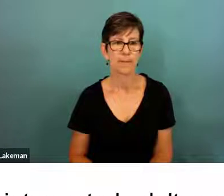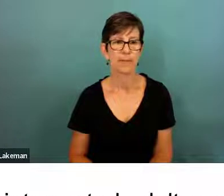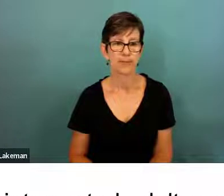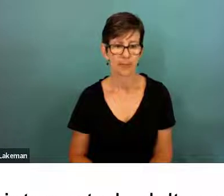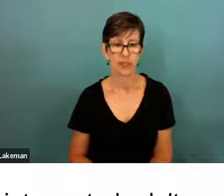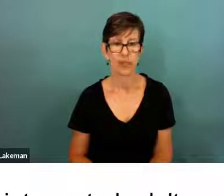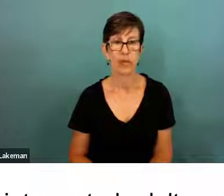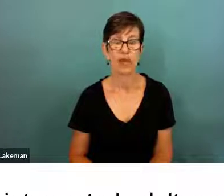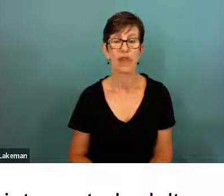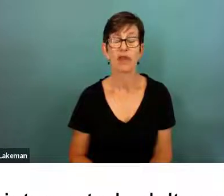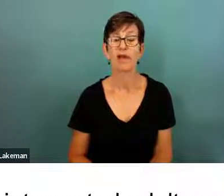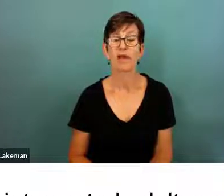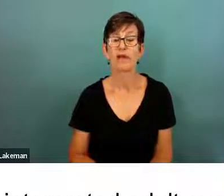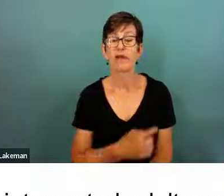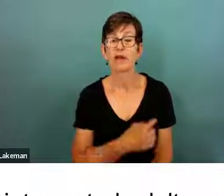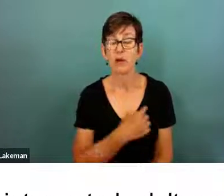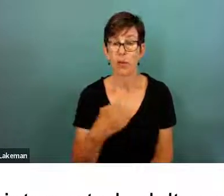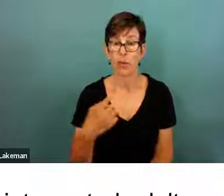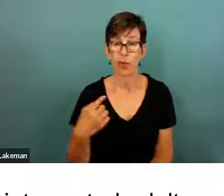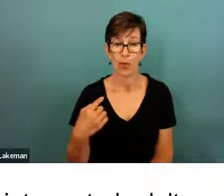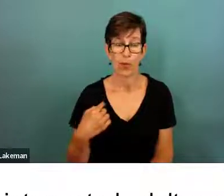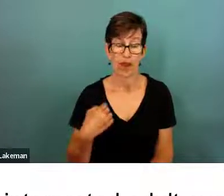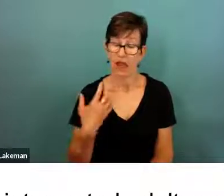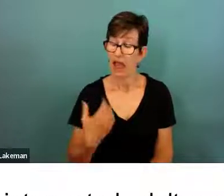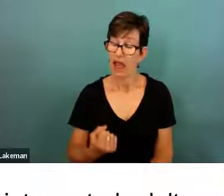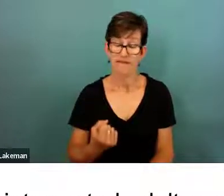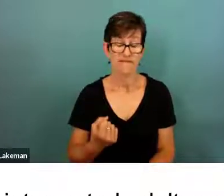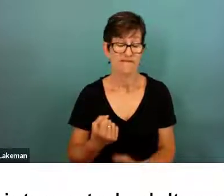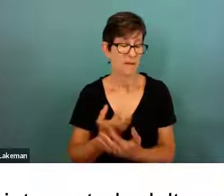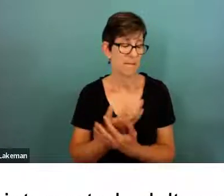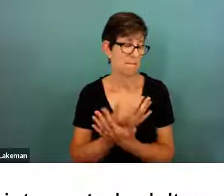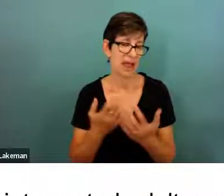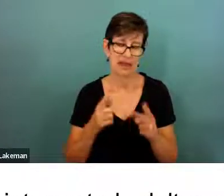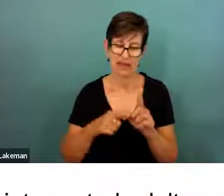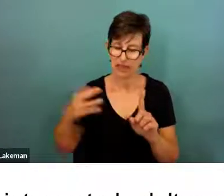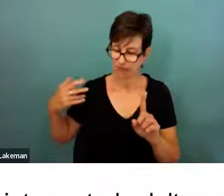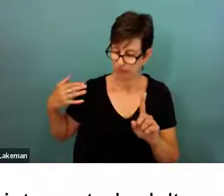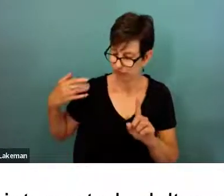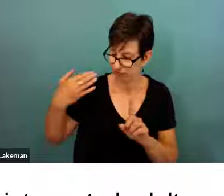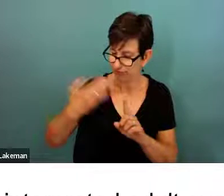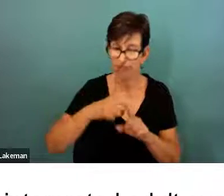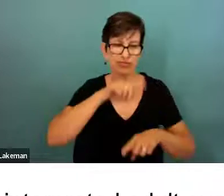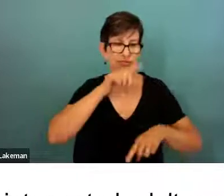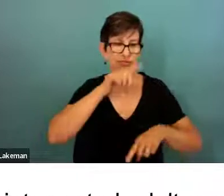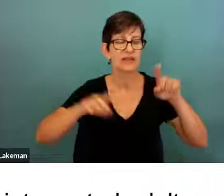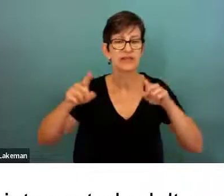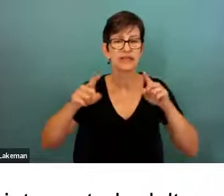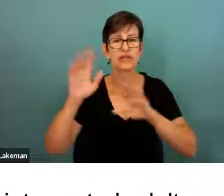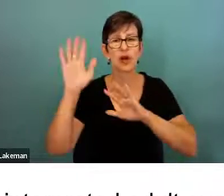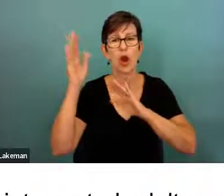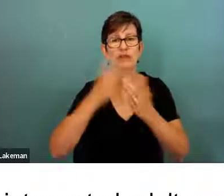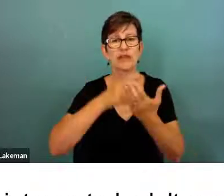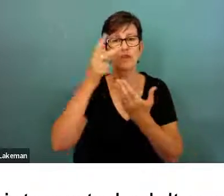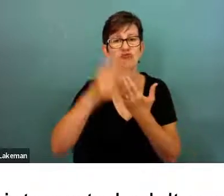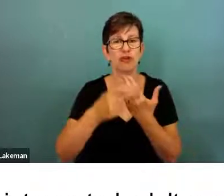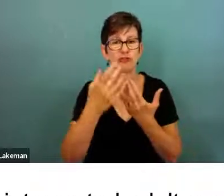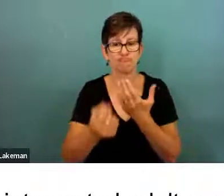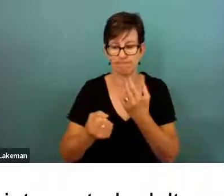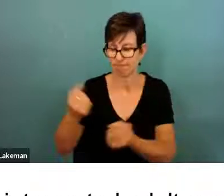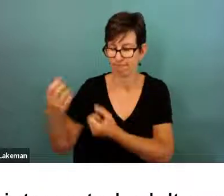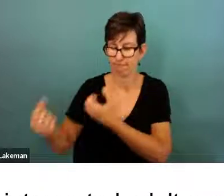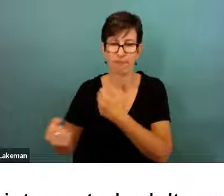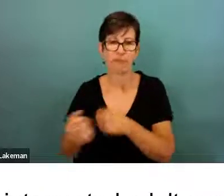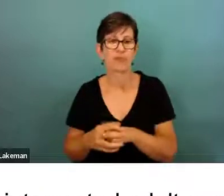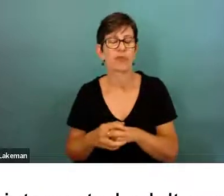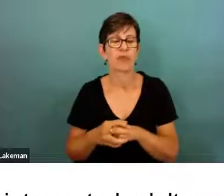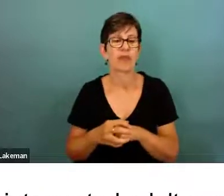So we do have for many years done a range of Auslan programming across a lot